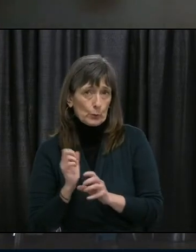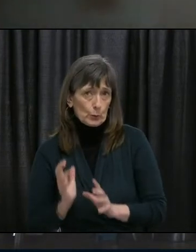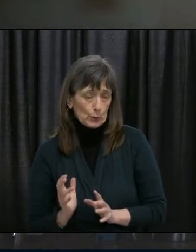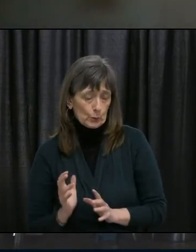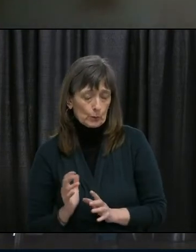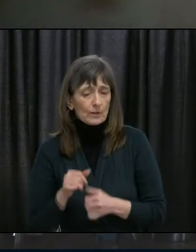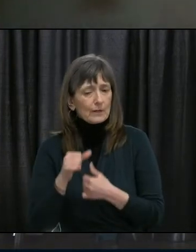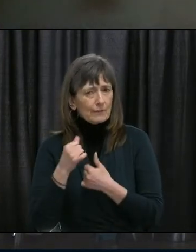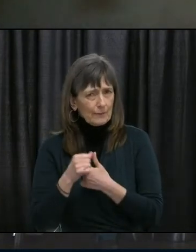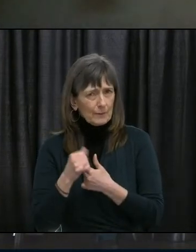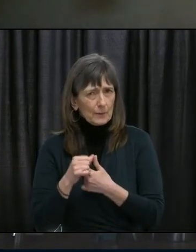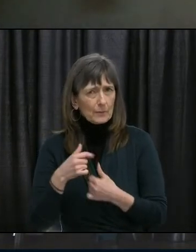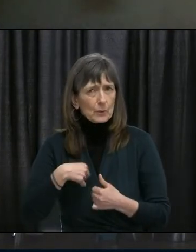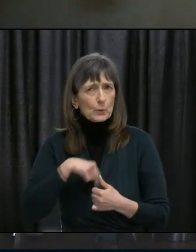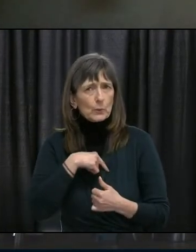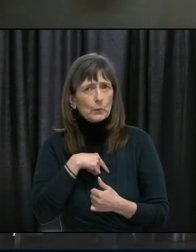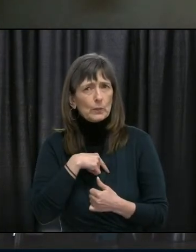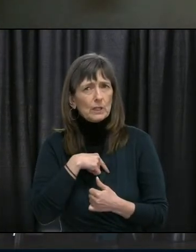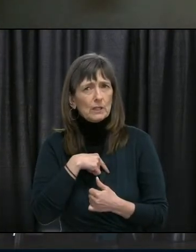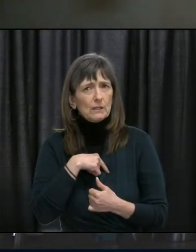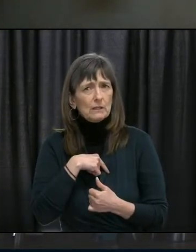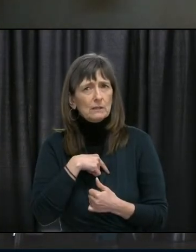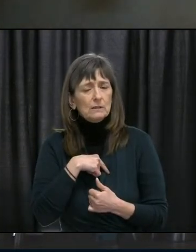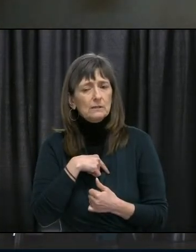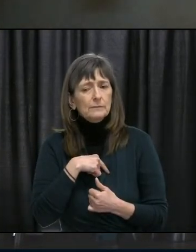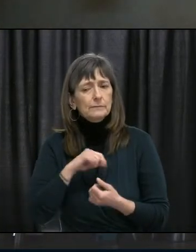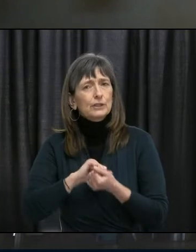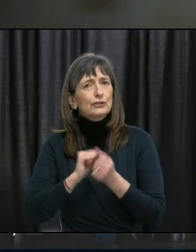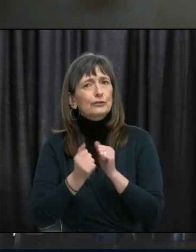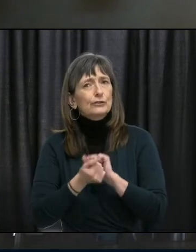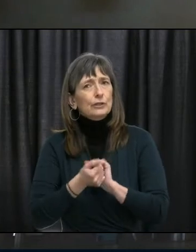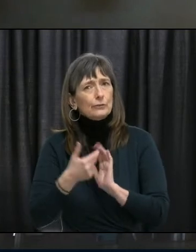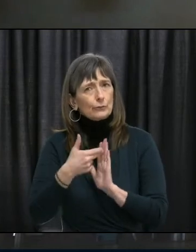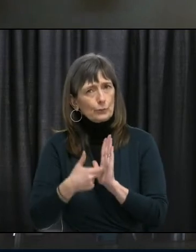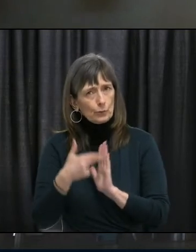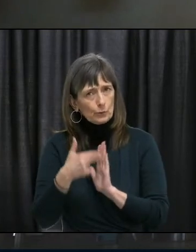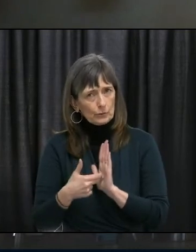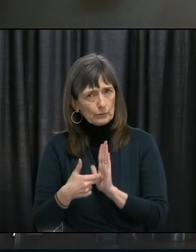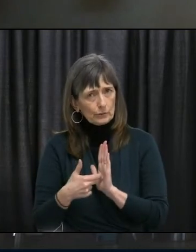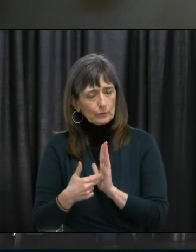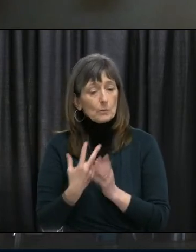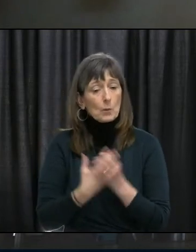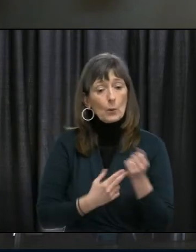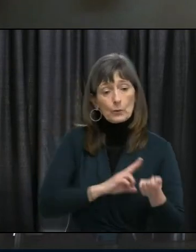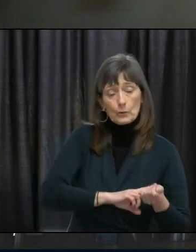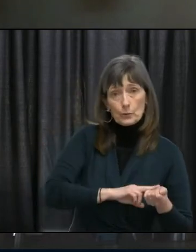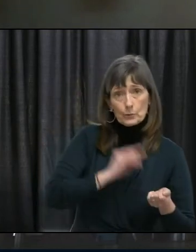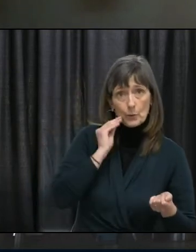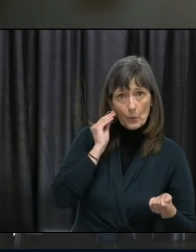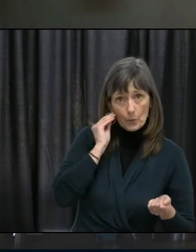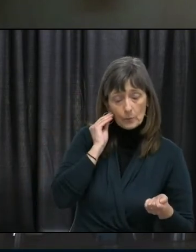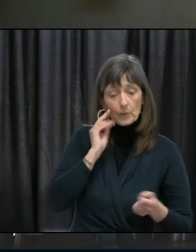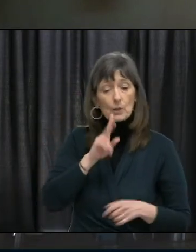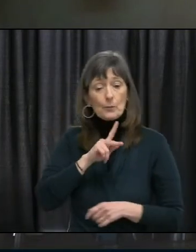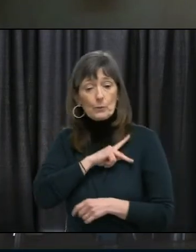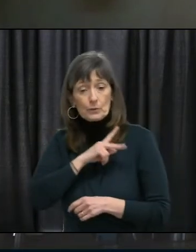changed very much the requirements now for both long-term care facilities and personal care